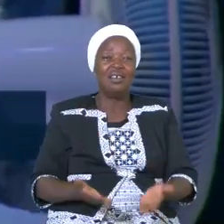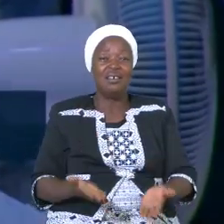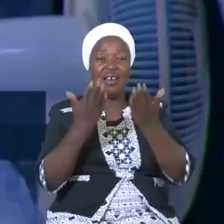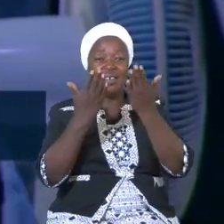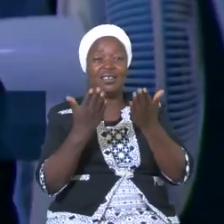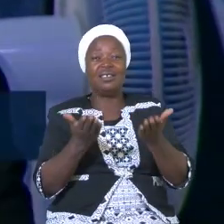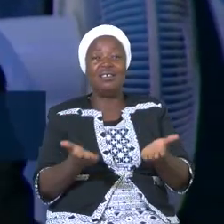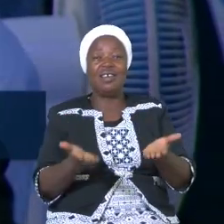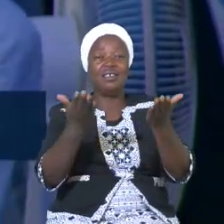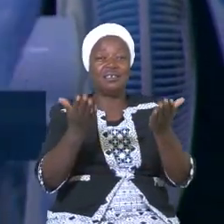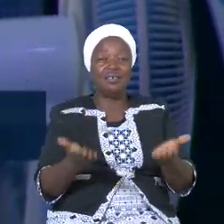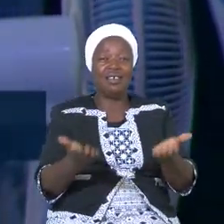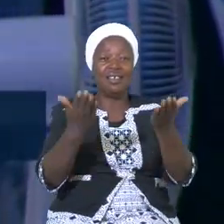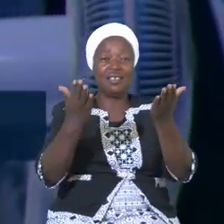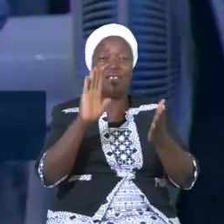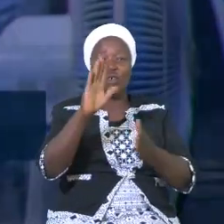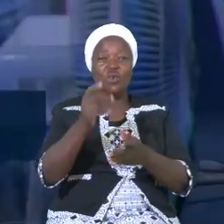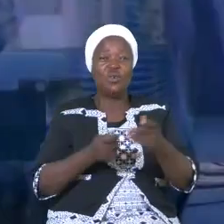time